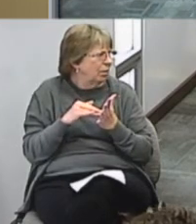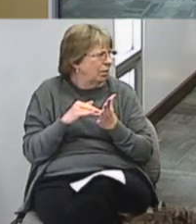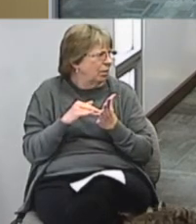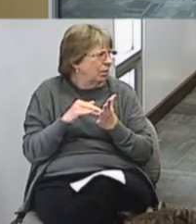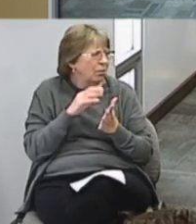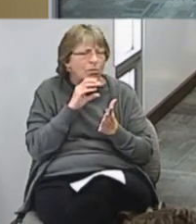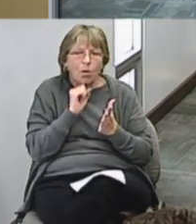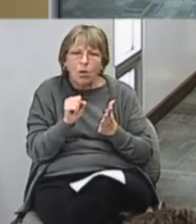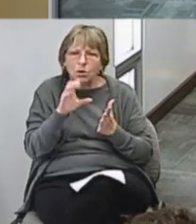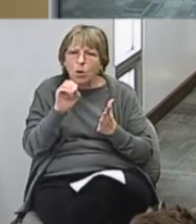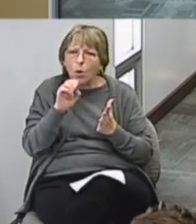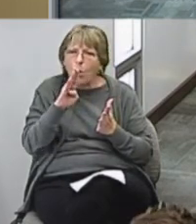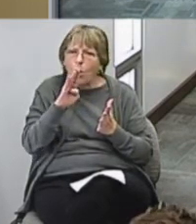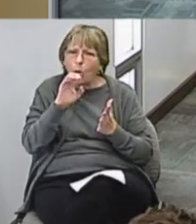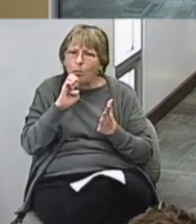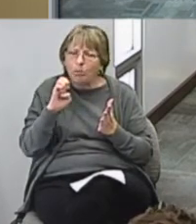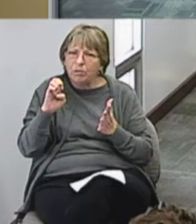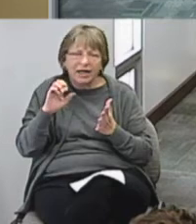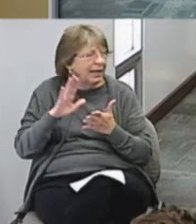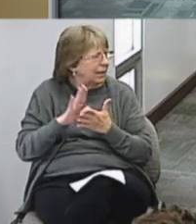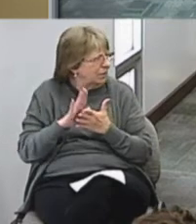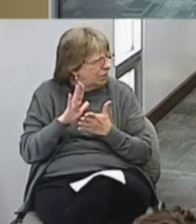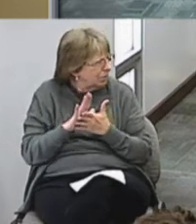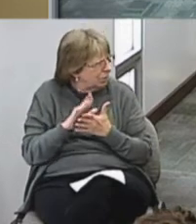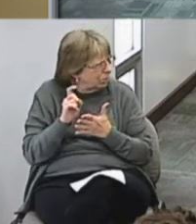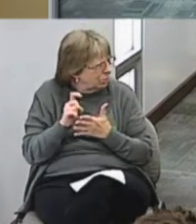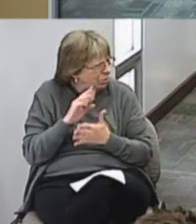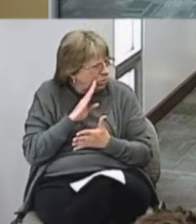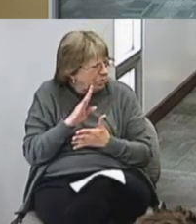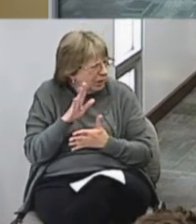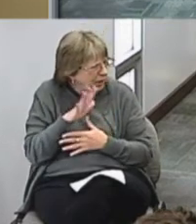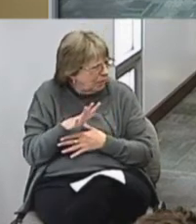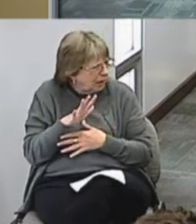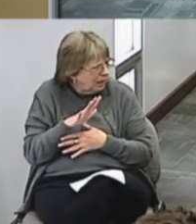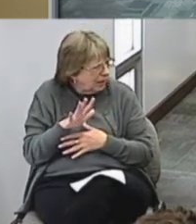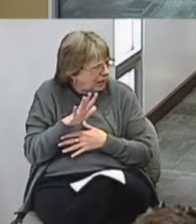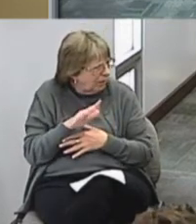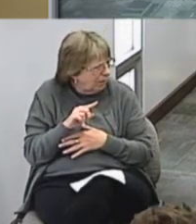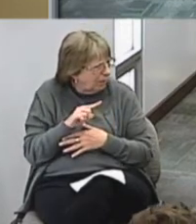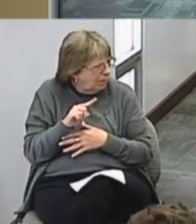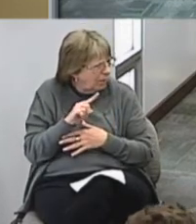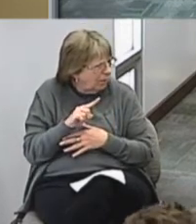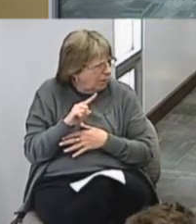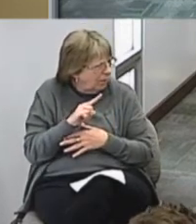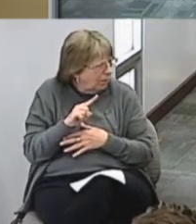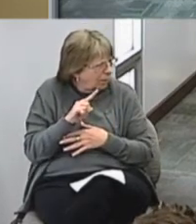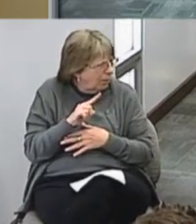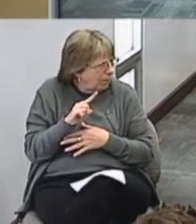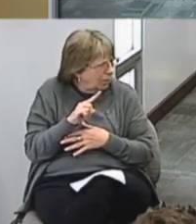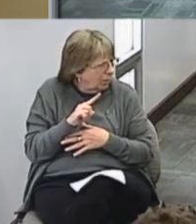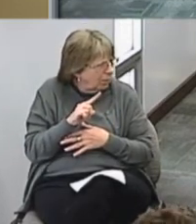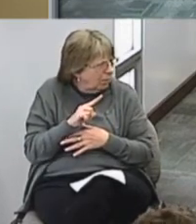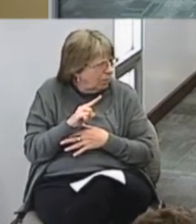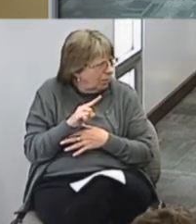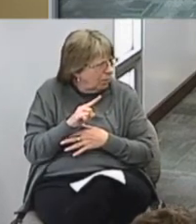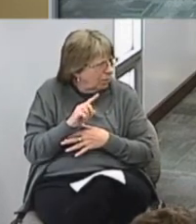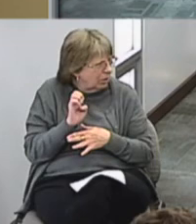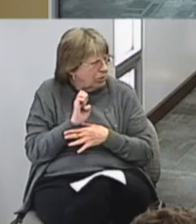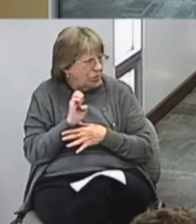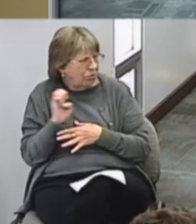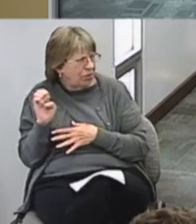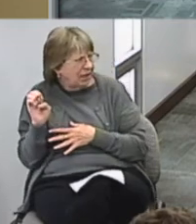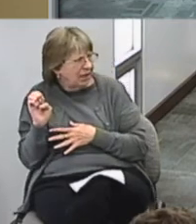old OB school should be located right here, just Yeah. to the east, right off